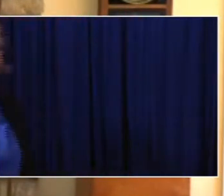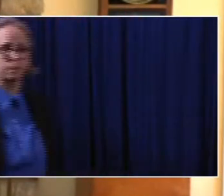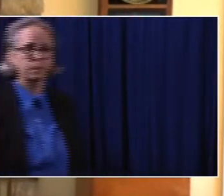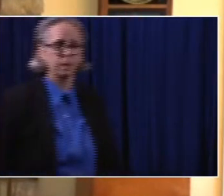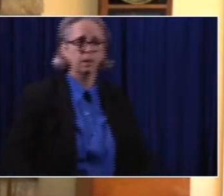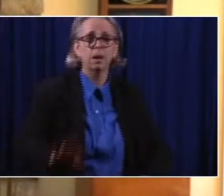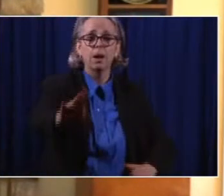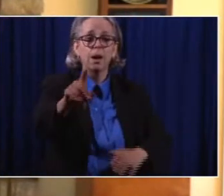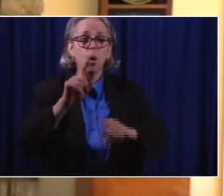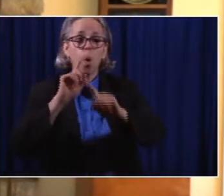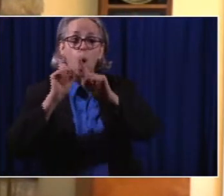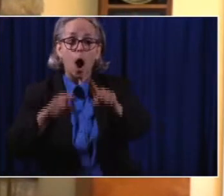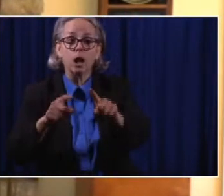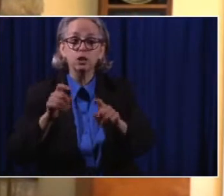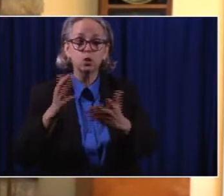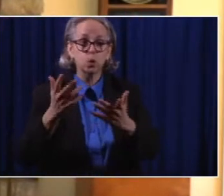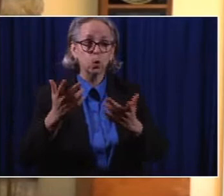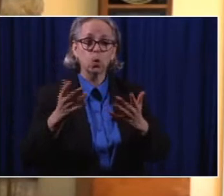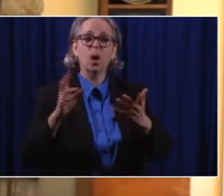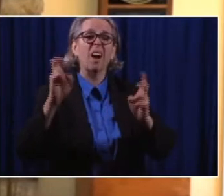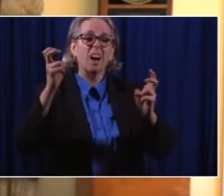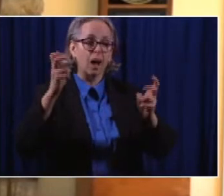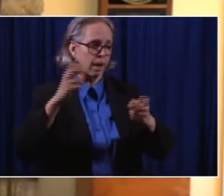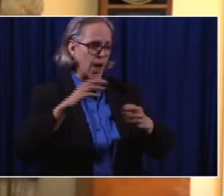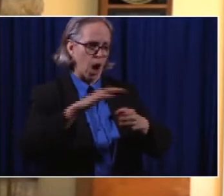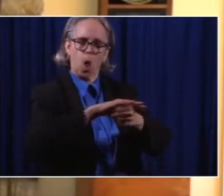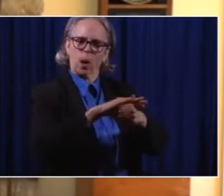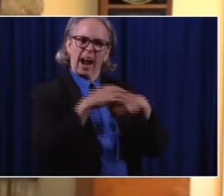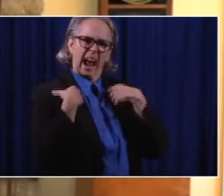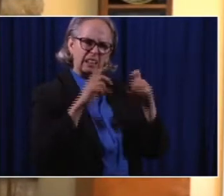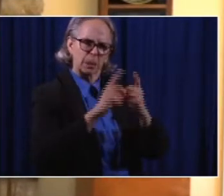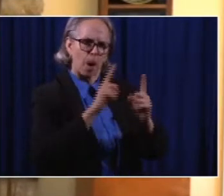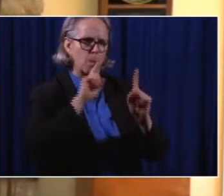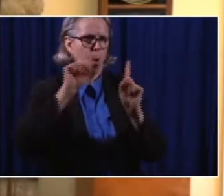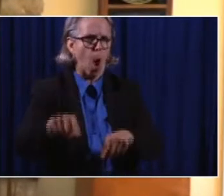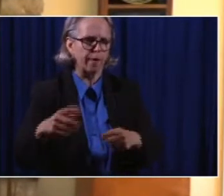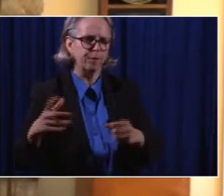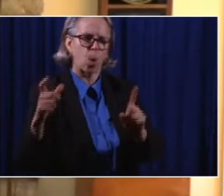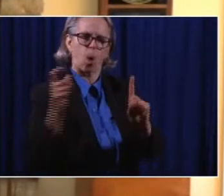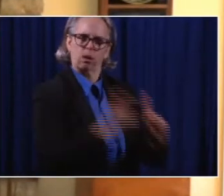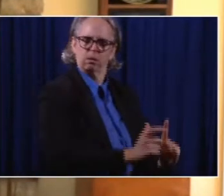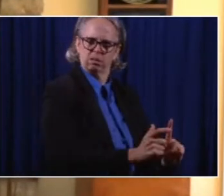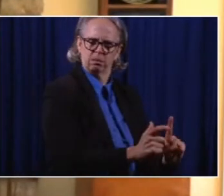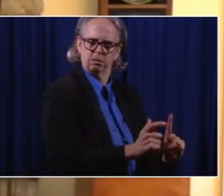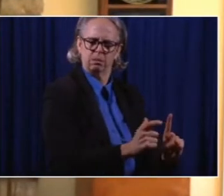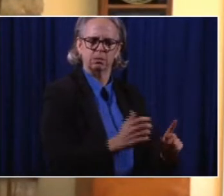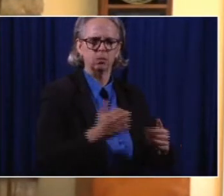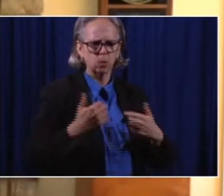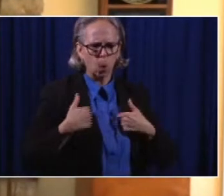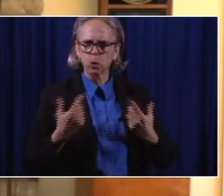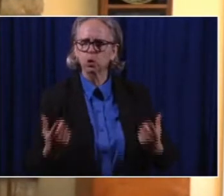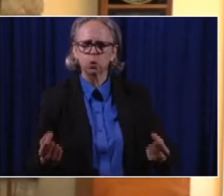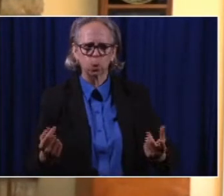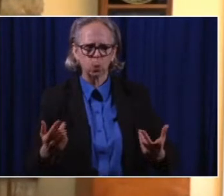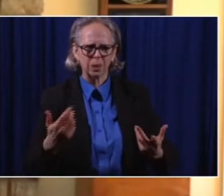job is to continue to try to appeal to them and continue to,